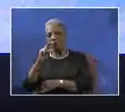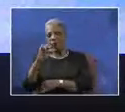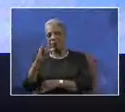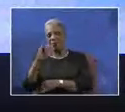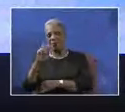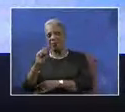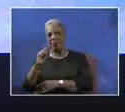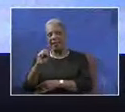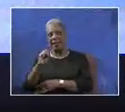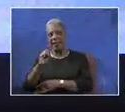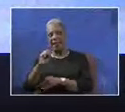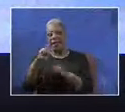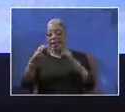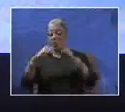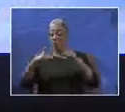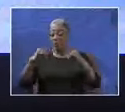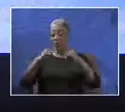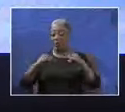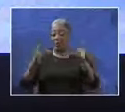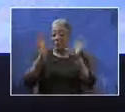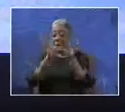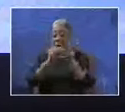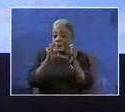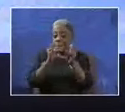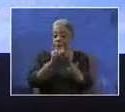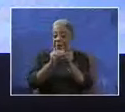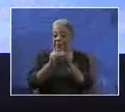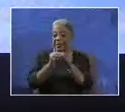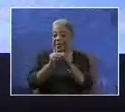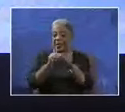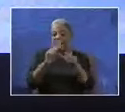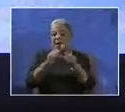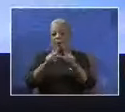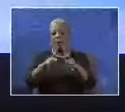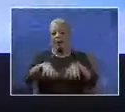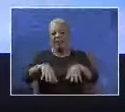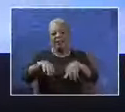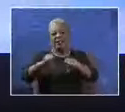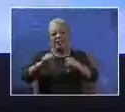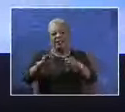of Egypt, saying, take a census of all the